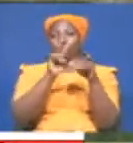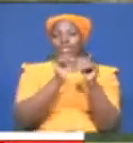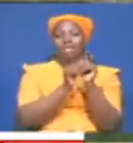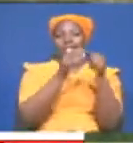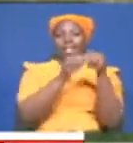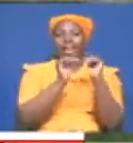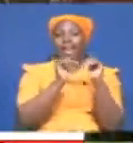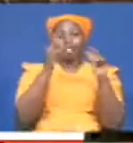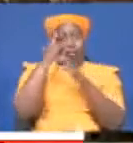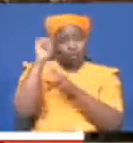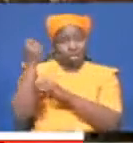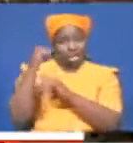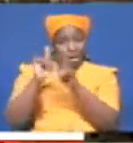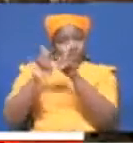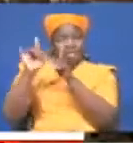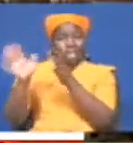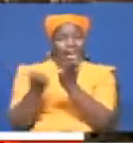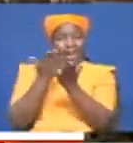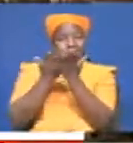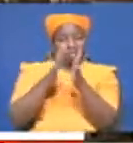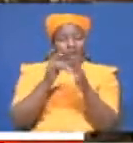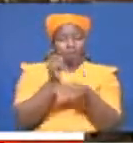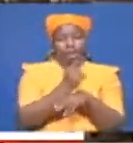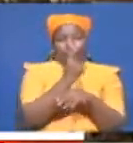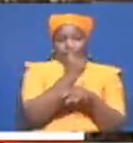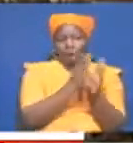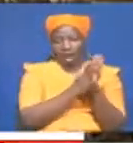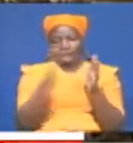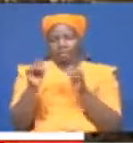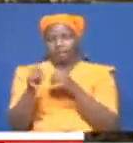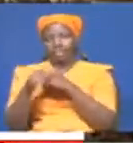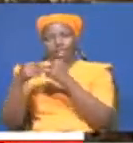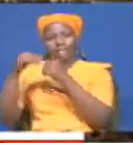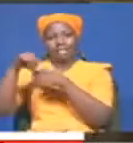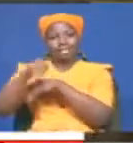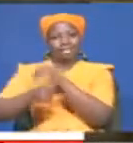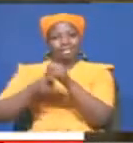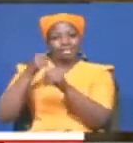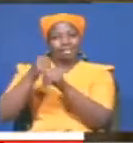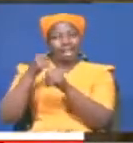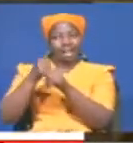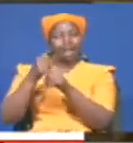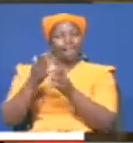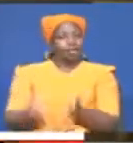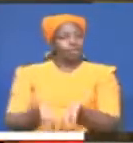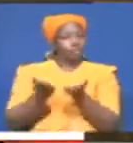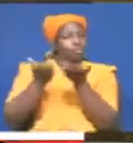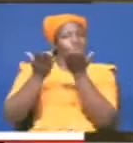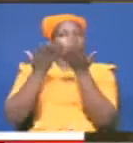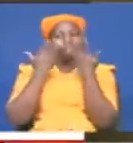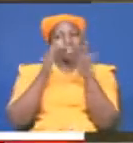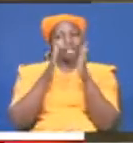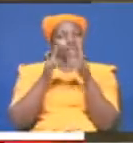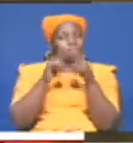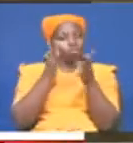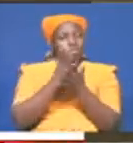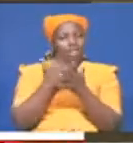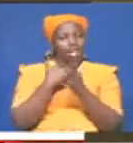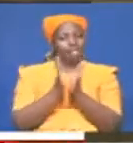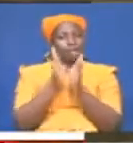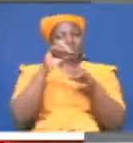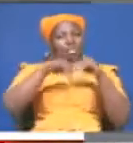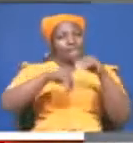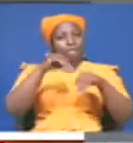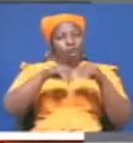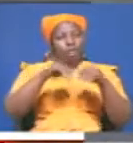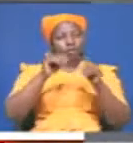Kenya, tourist arrivals between January and August this year pointed to a steady recovery despite the general election and the COVID-19